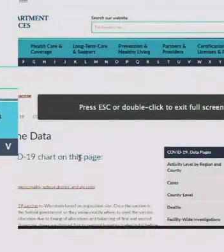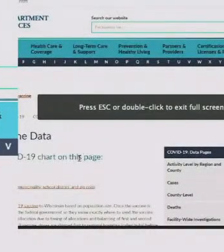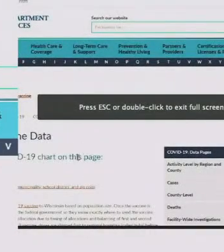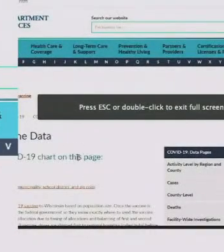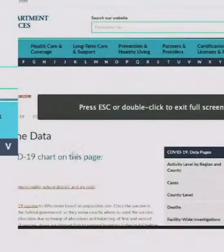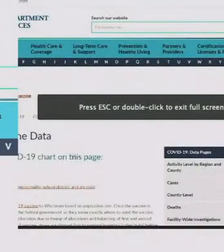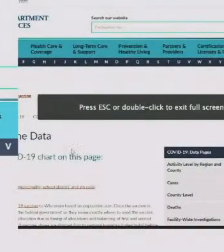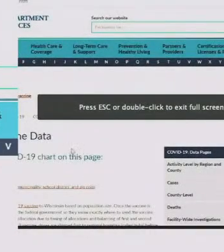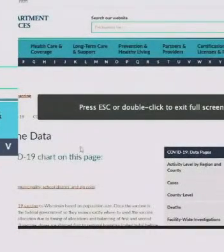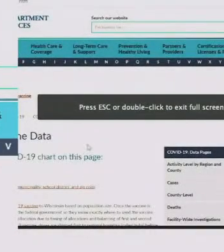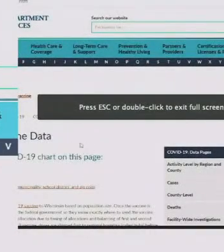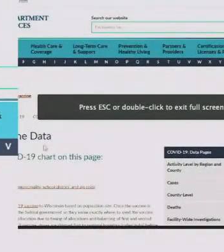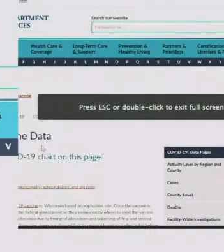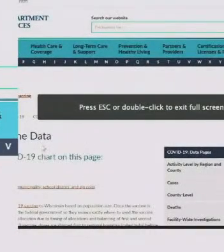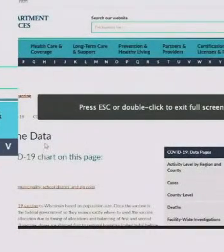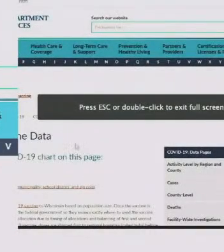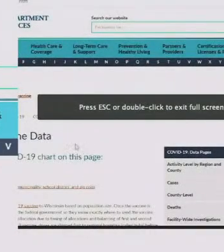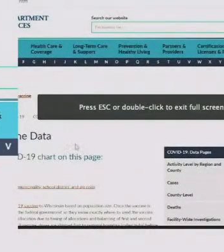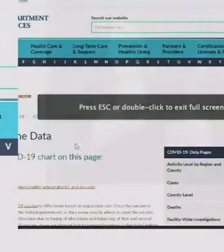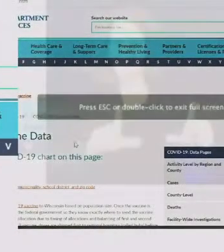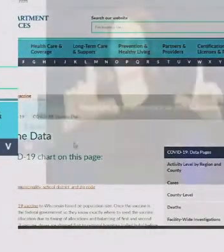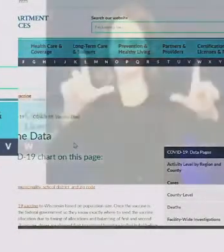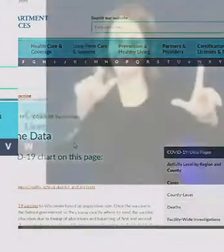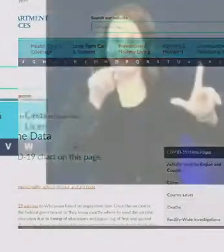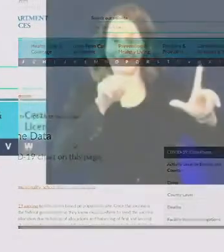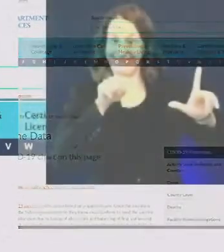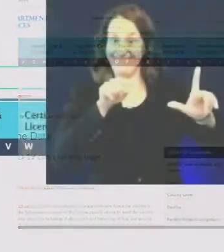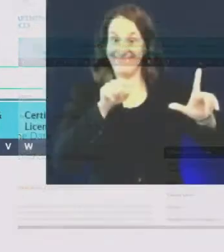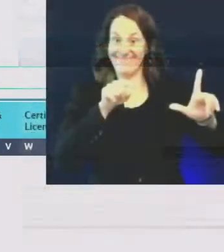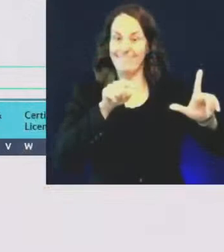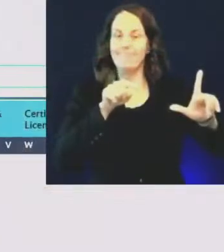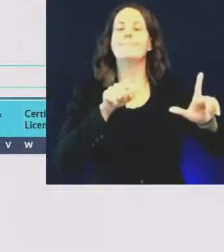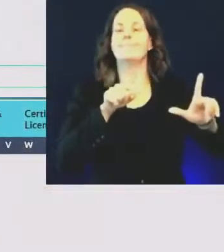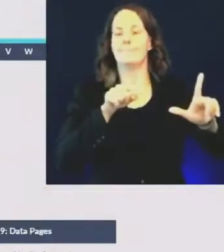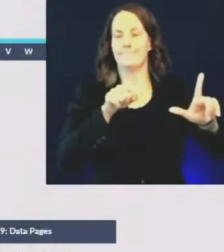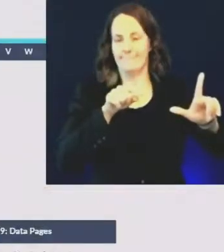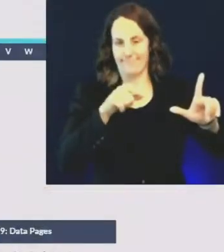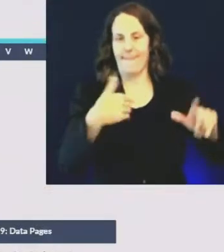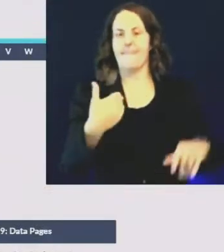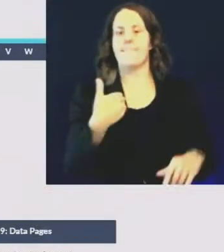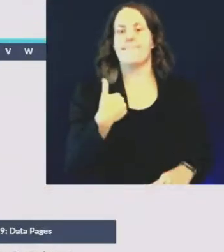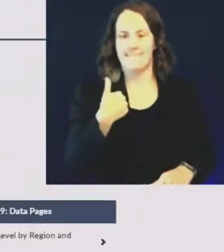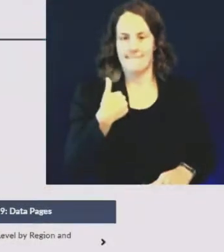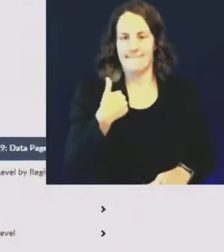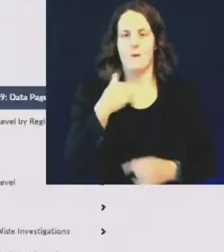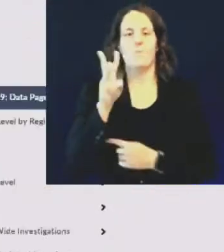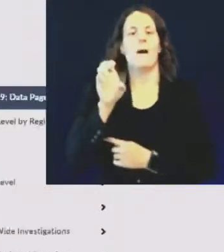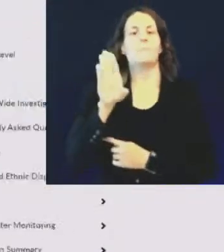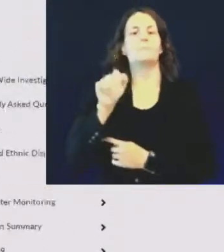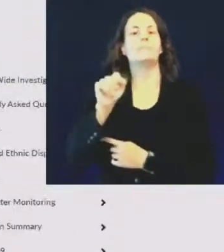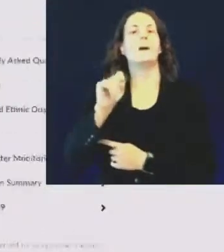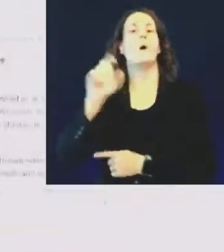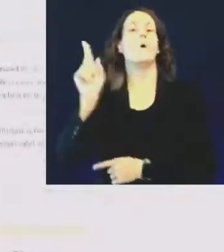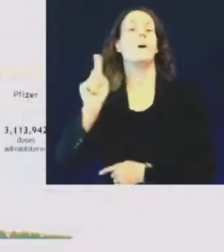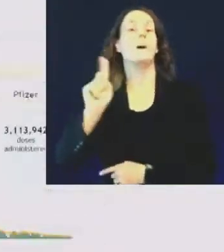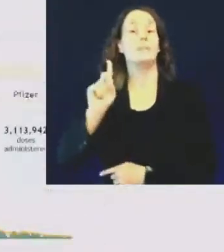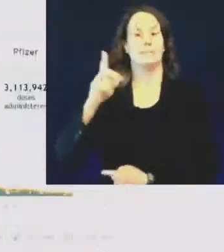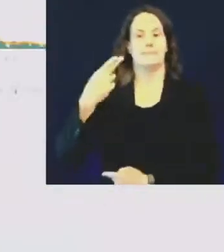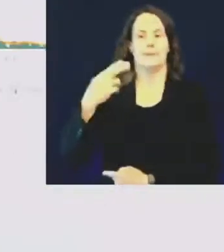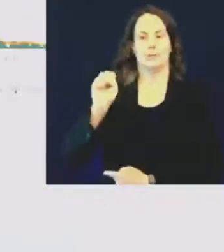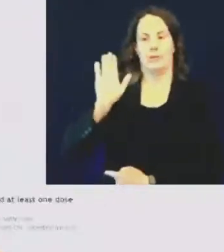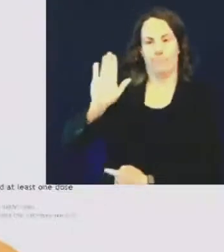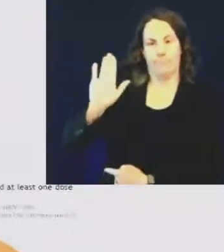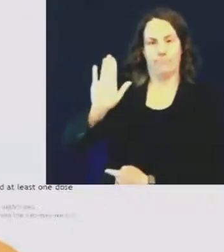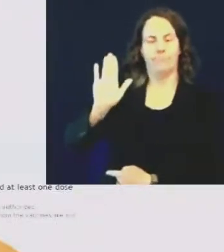our DHS website and specifically our COVID-19 vaccine data page. As I scroll down